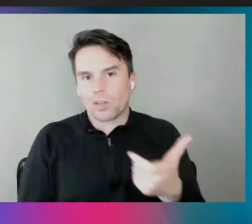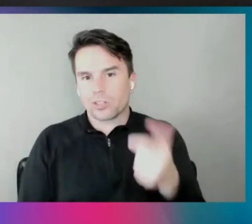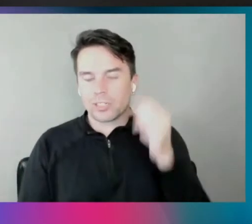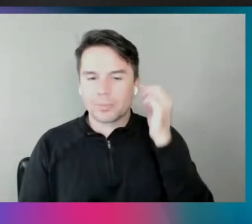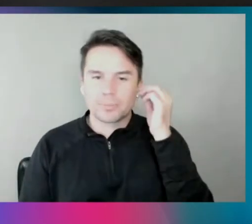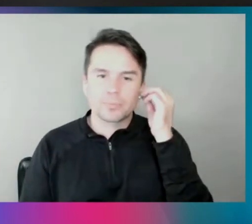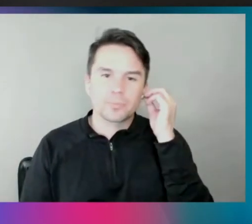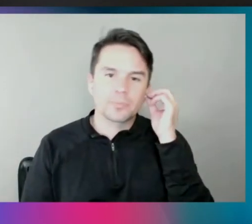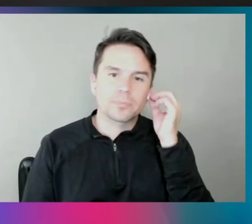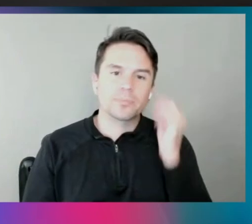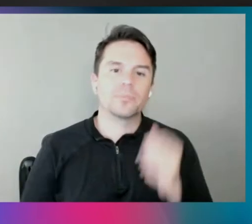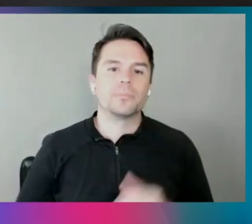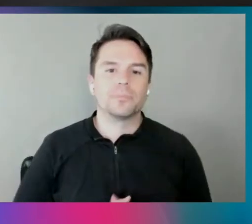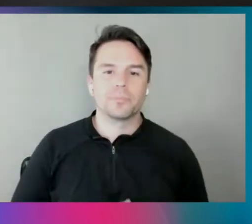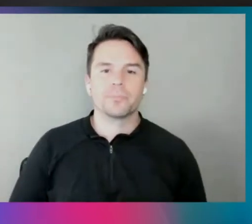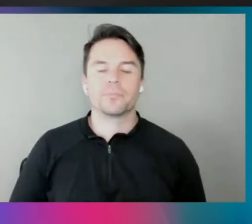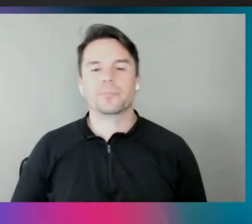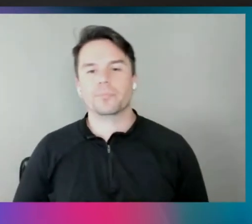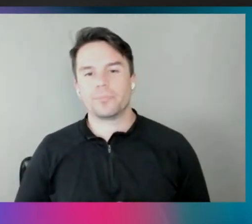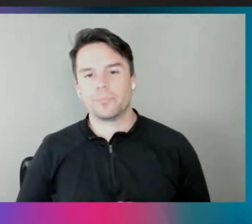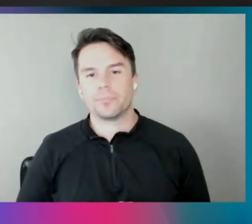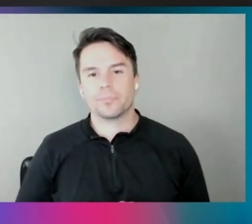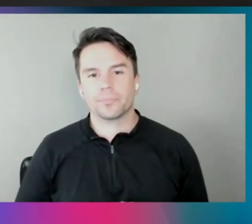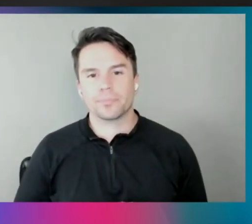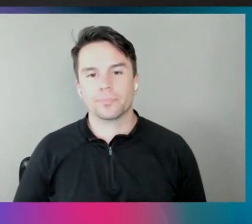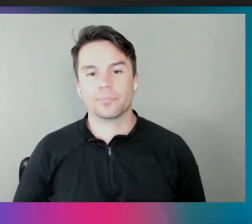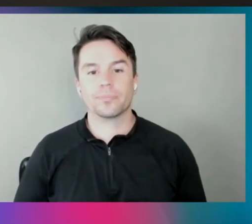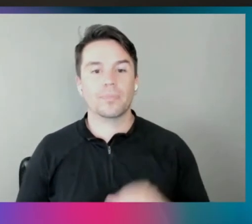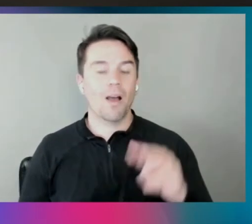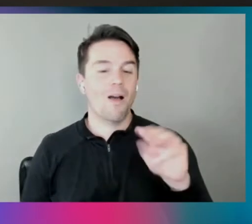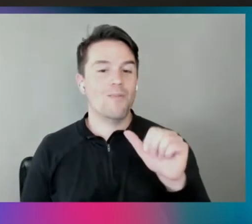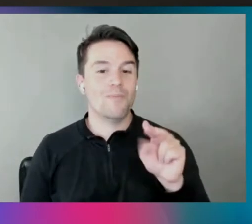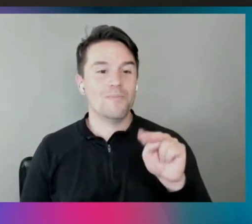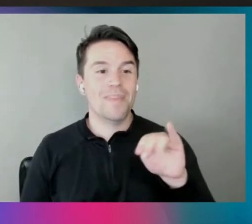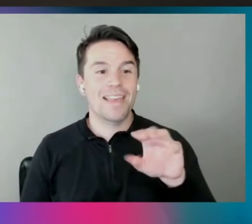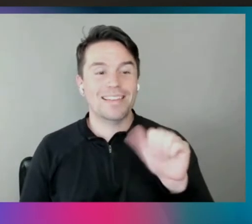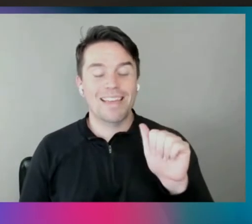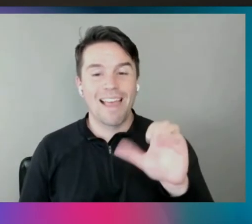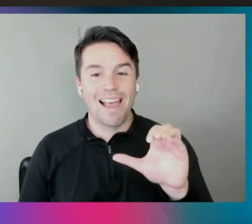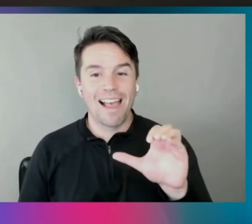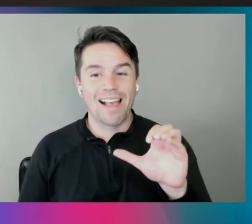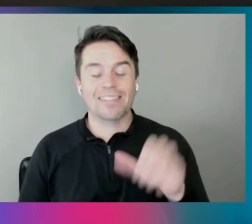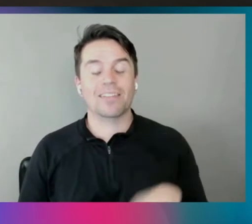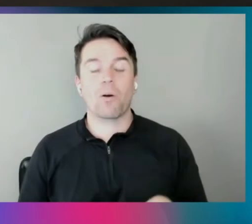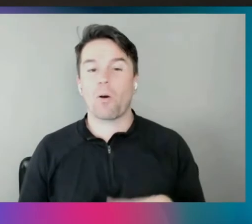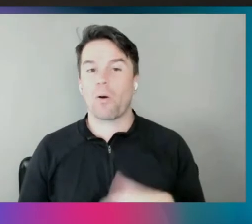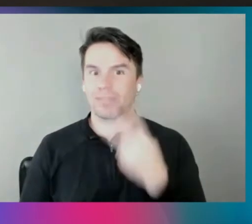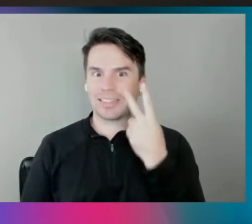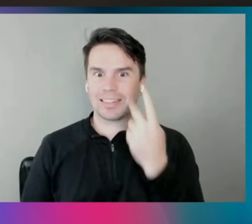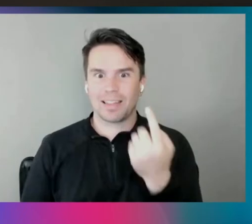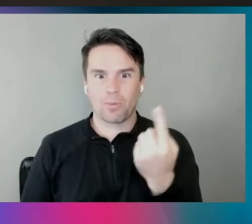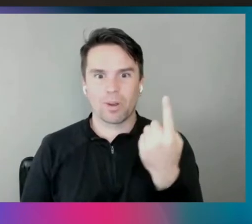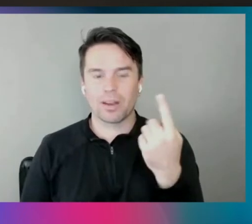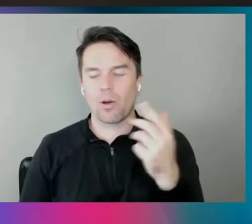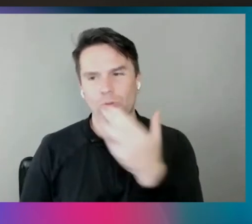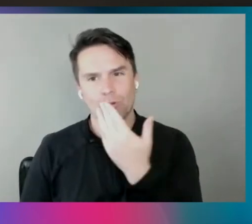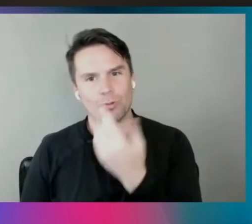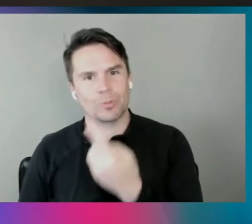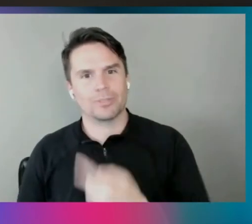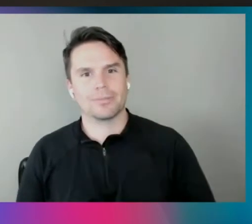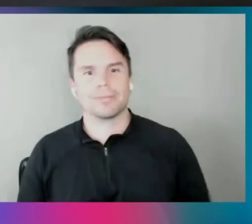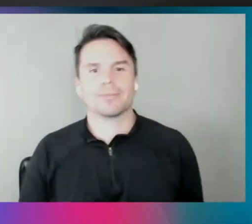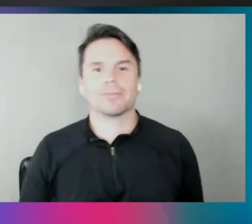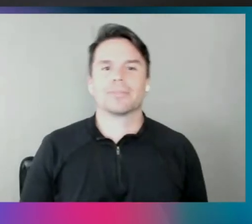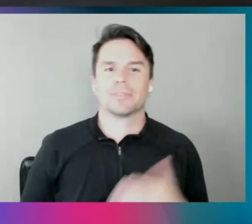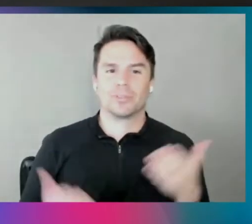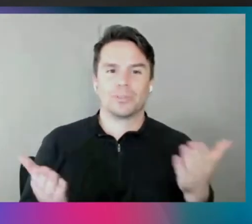movies. Yeah. A Maniac. Oh, Maniac. I knew like that one. Oh, Maniac's wonderful. So moving on. So right here, what's